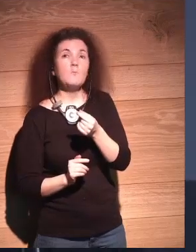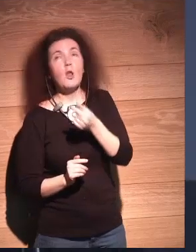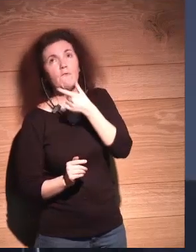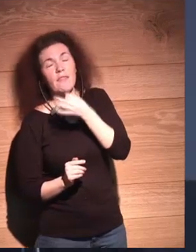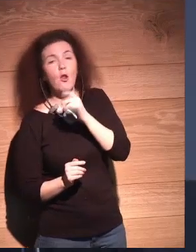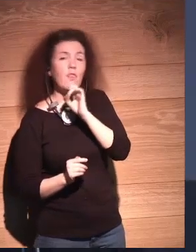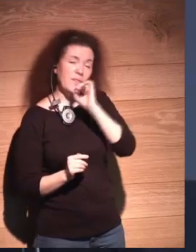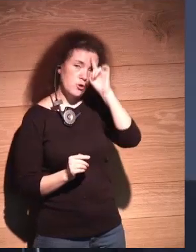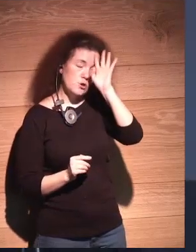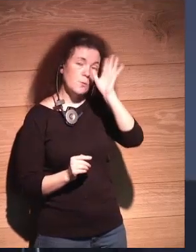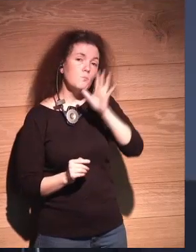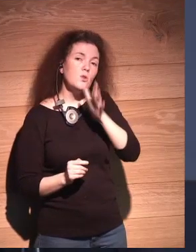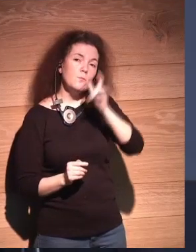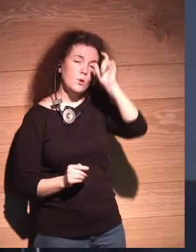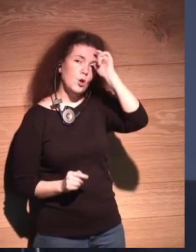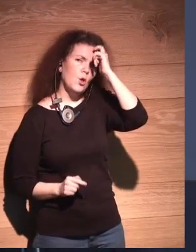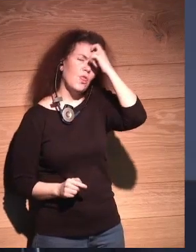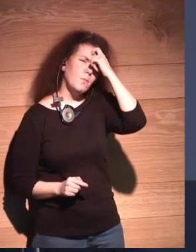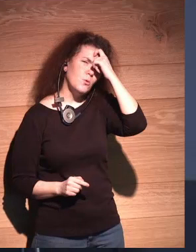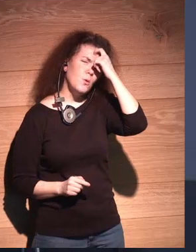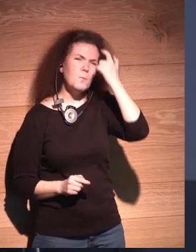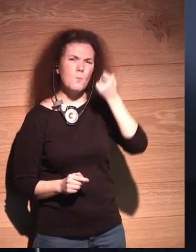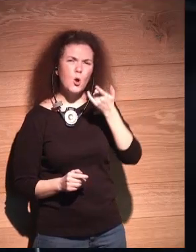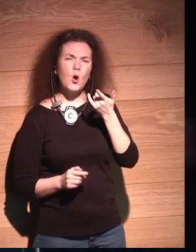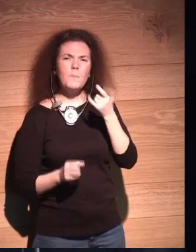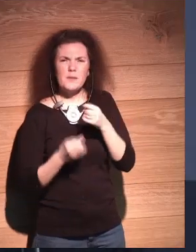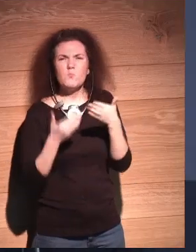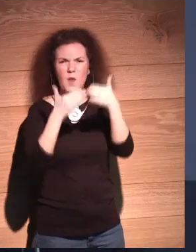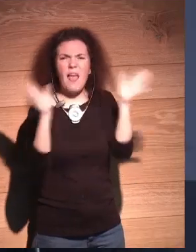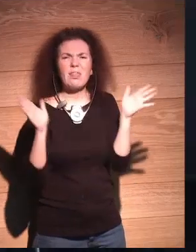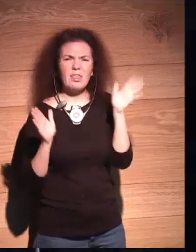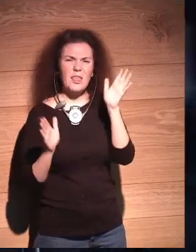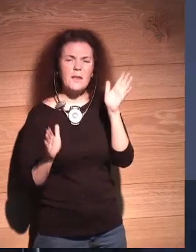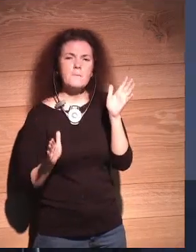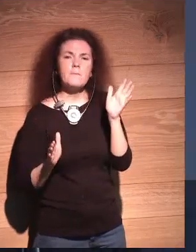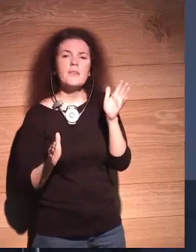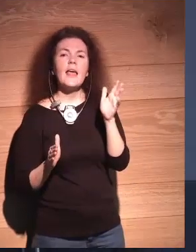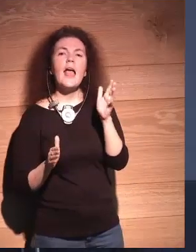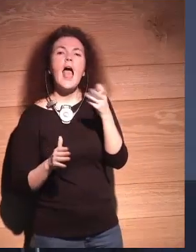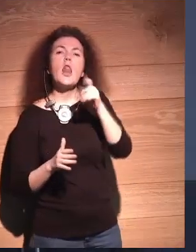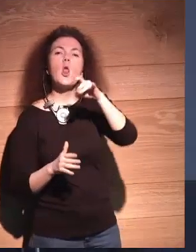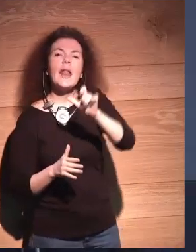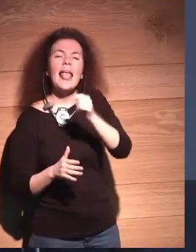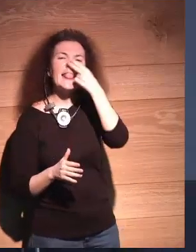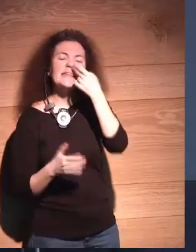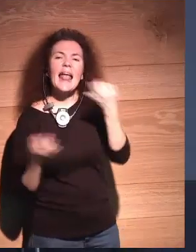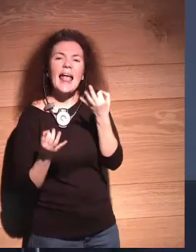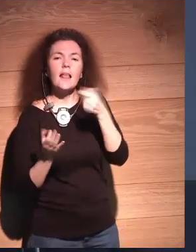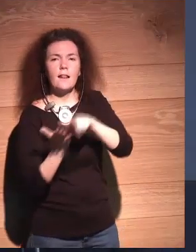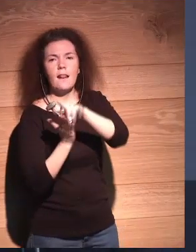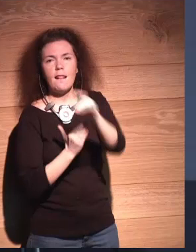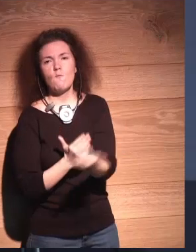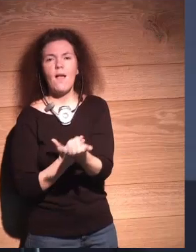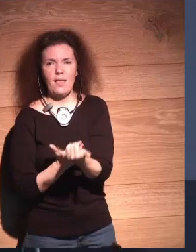maybe somewhat easier to define, or maybe more difficult, because it's a concept that is very wide, very